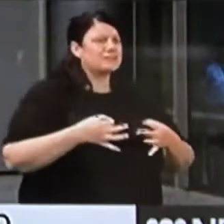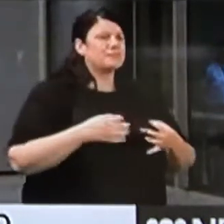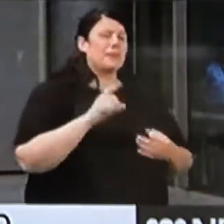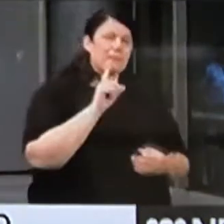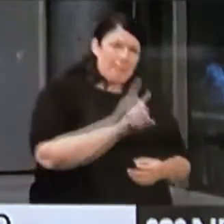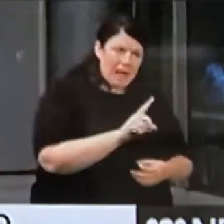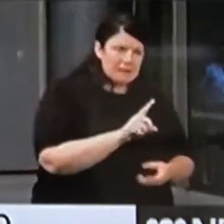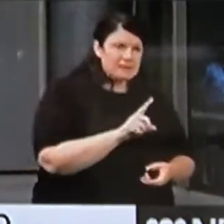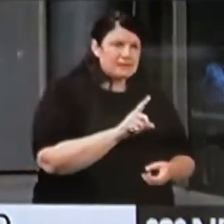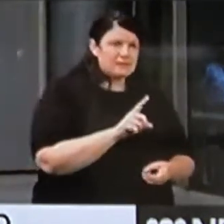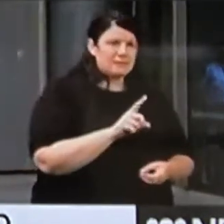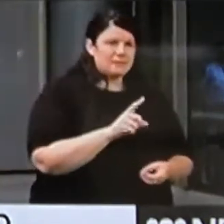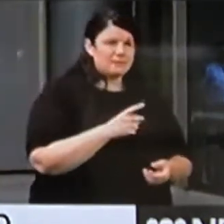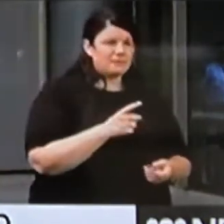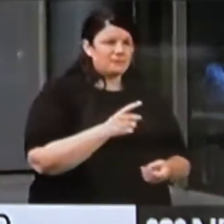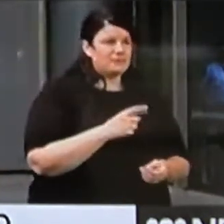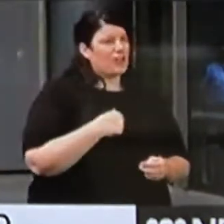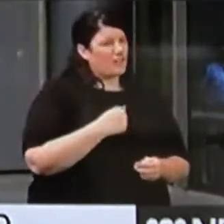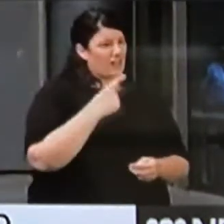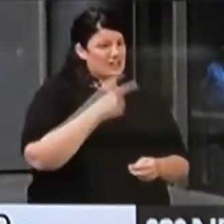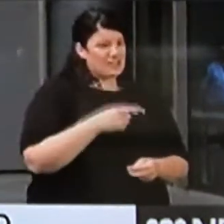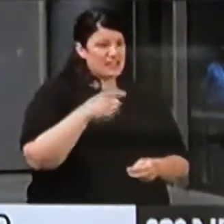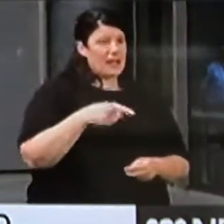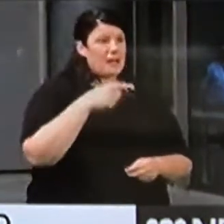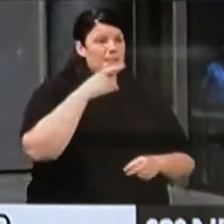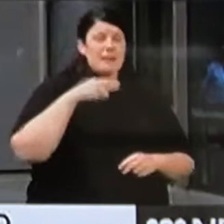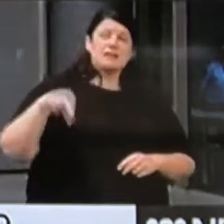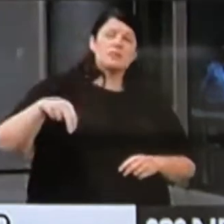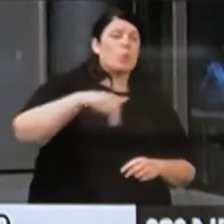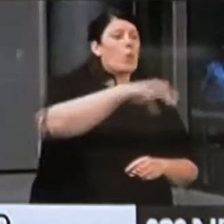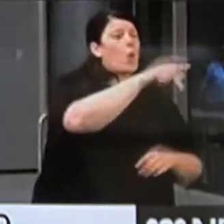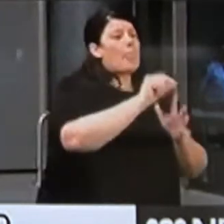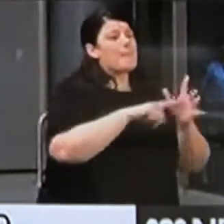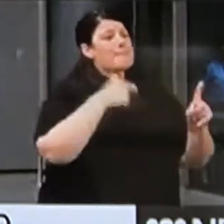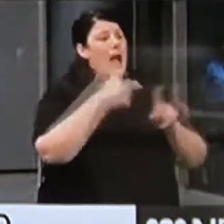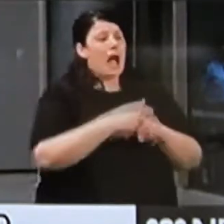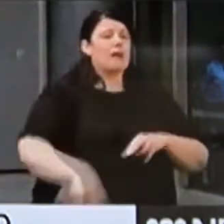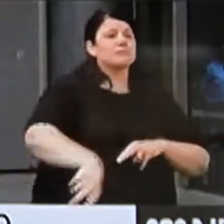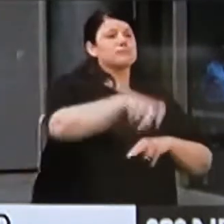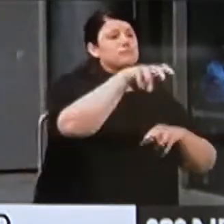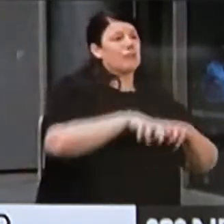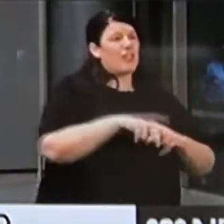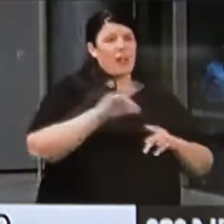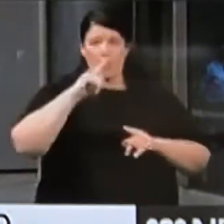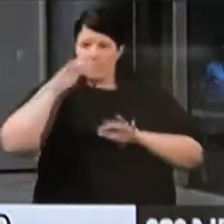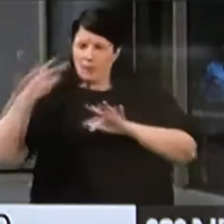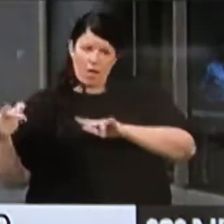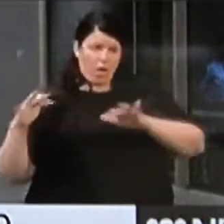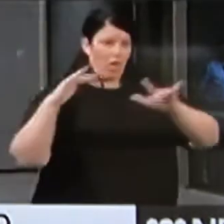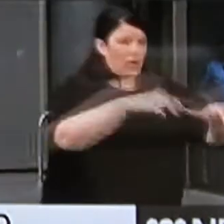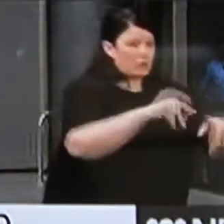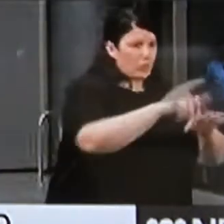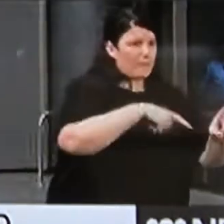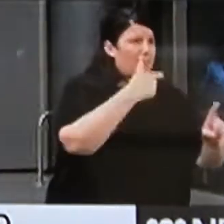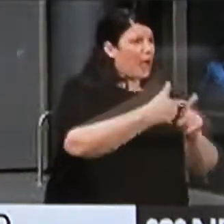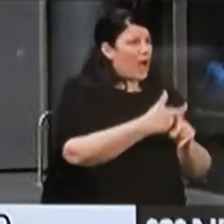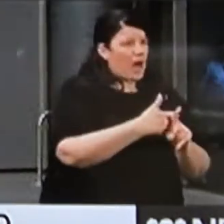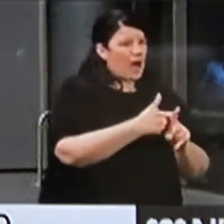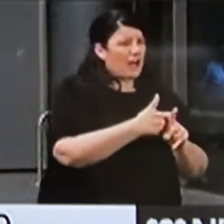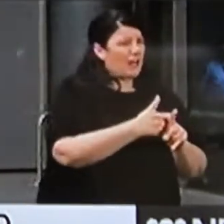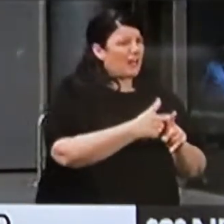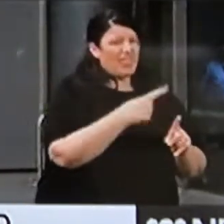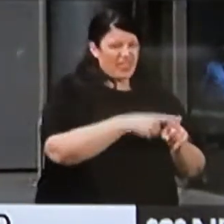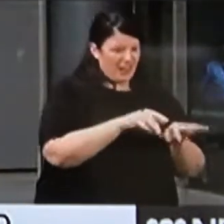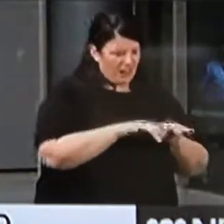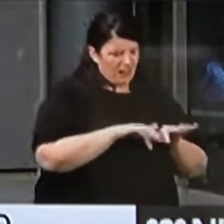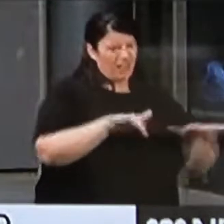that. But of course, if I said it's okay to sit on a park bench, then everyone's going to go to the park, and we're going to end up back